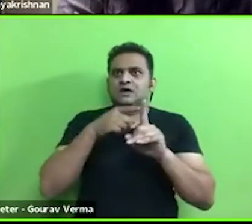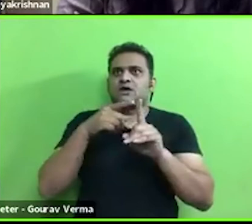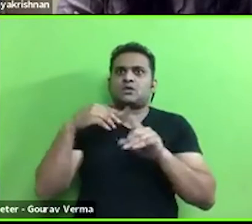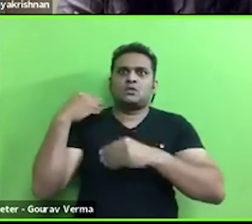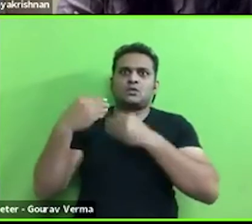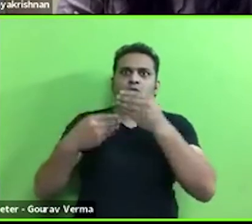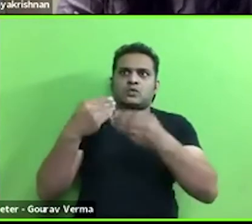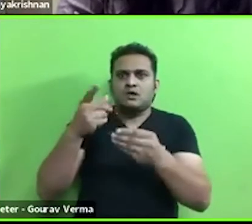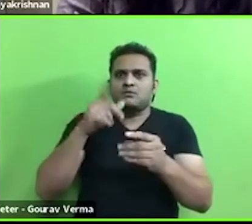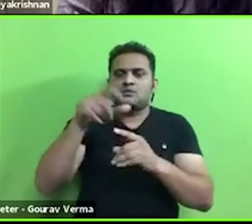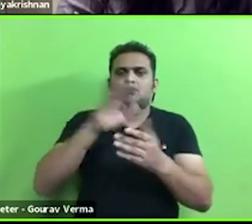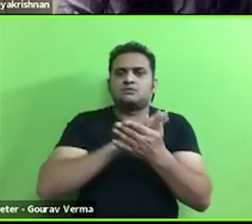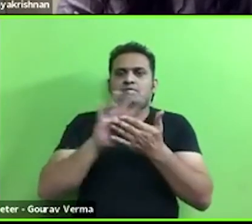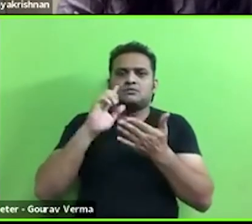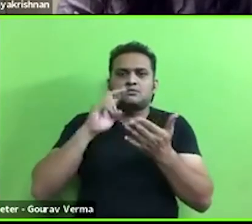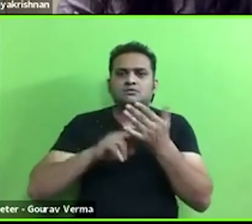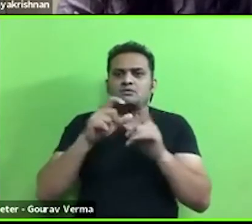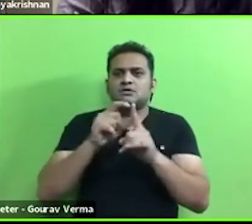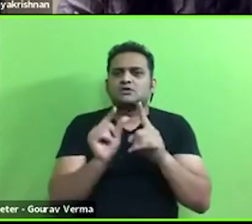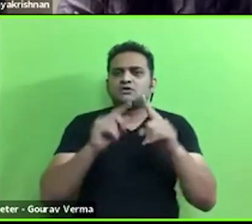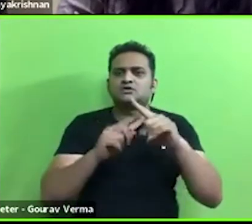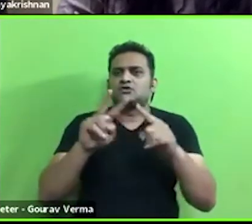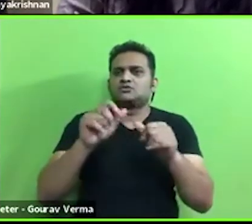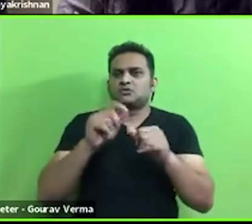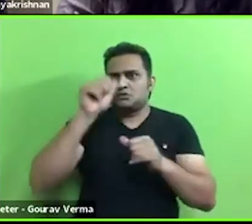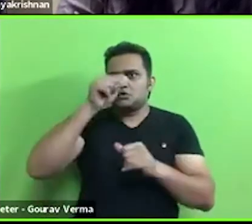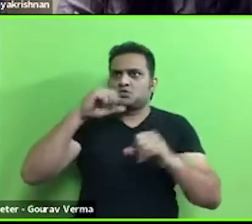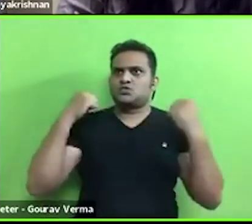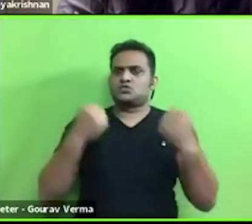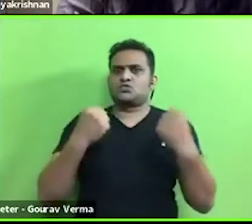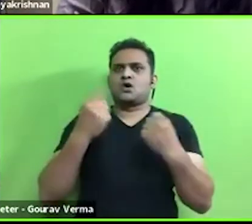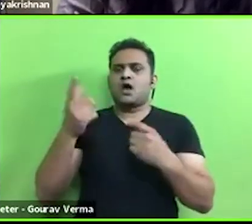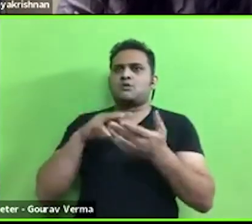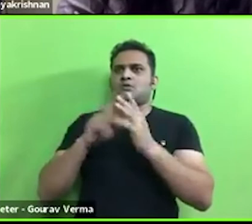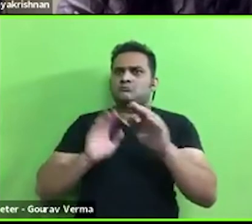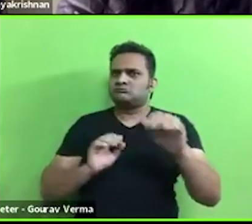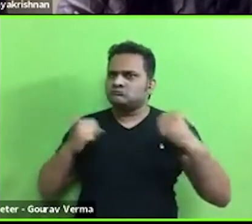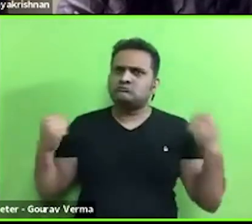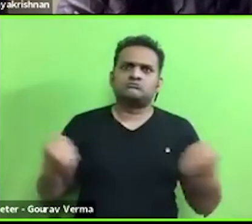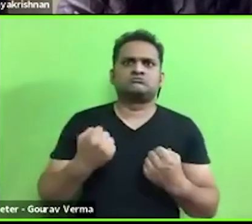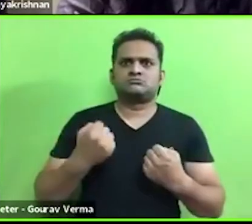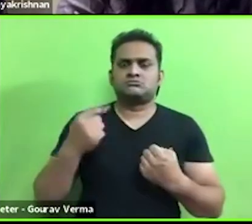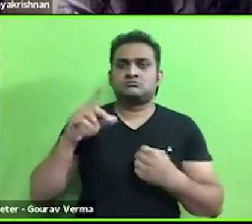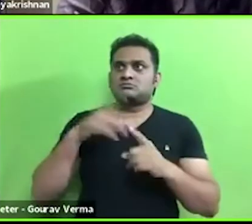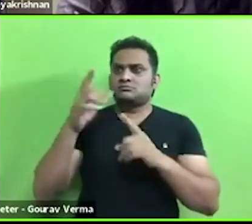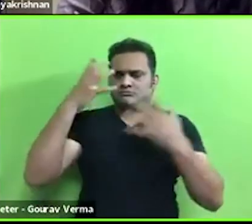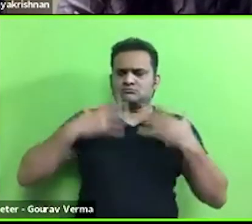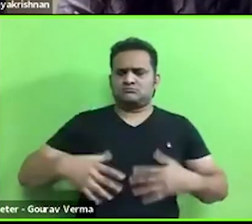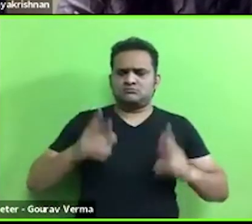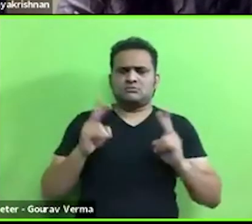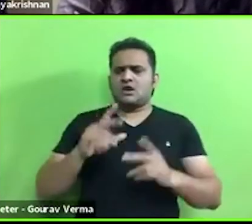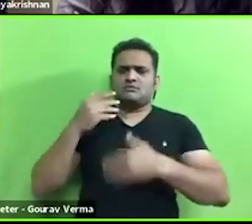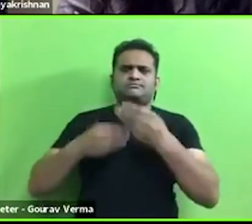Hindutva saffron, which needs to be challenged. And this can be challenged not by stepping out of the canon, but by being in the canon and giving